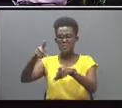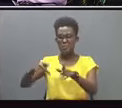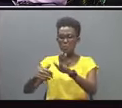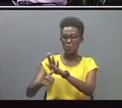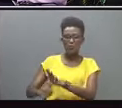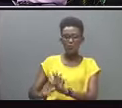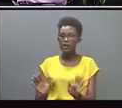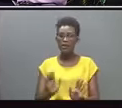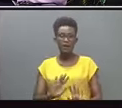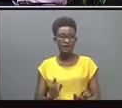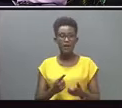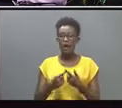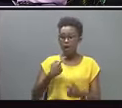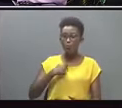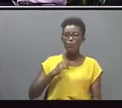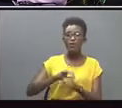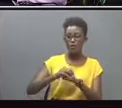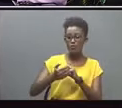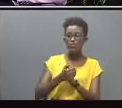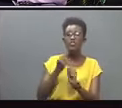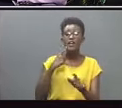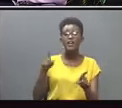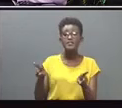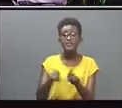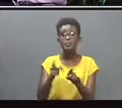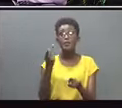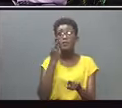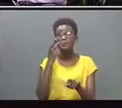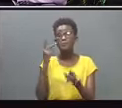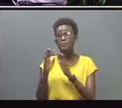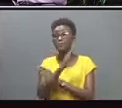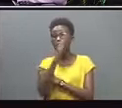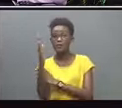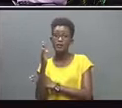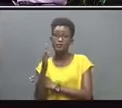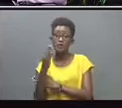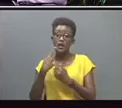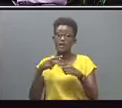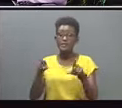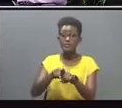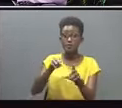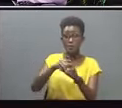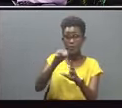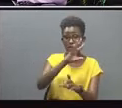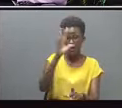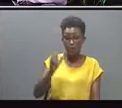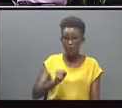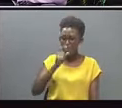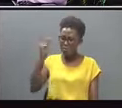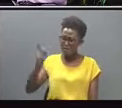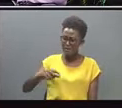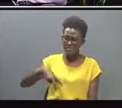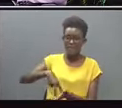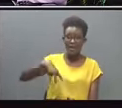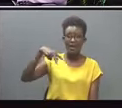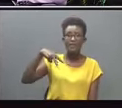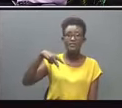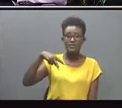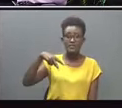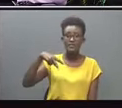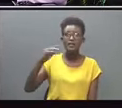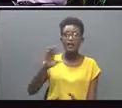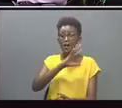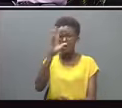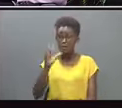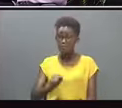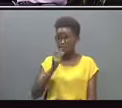status. We are created with the image of God. In Africa, we must arise. Africa,